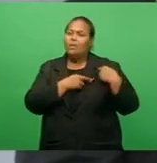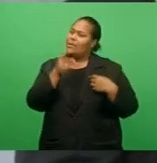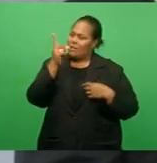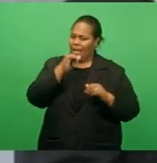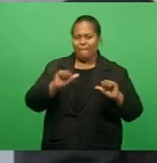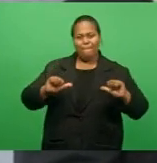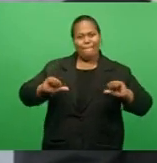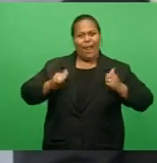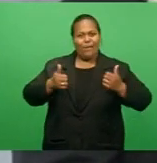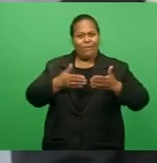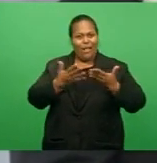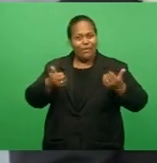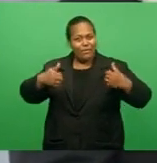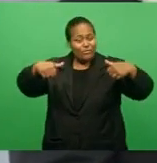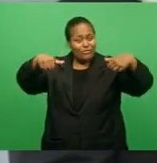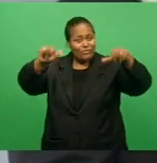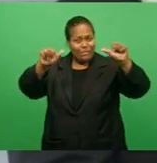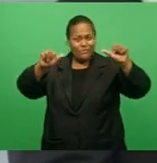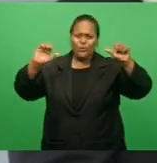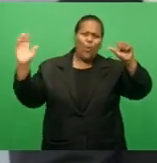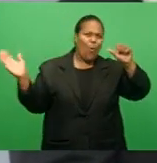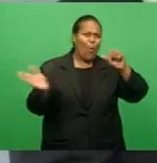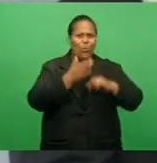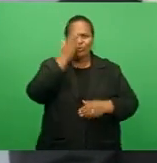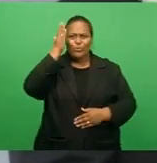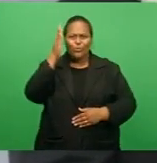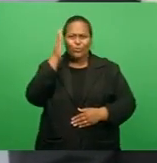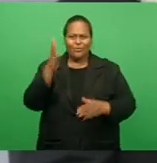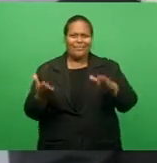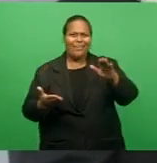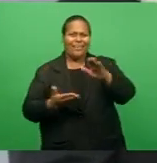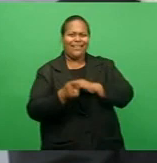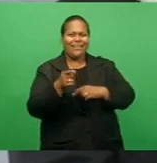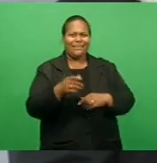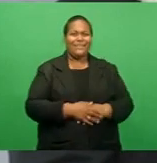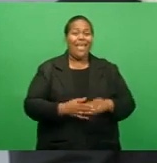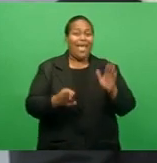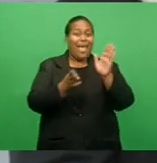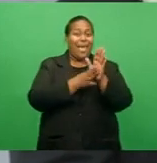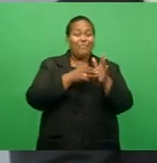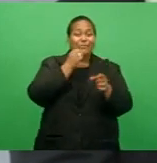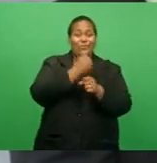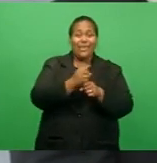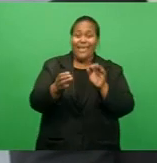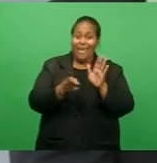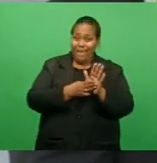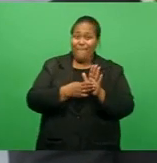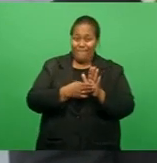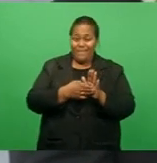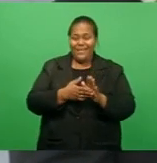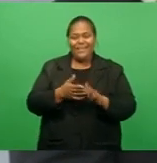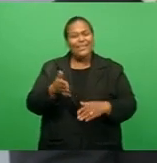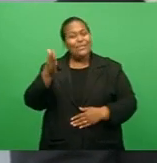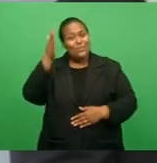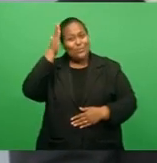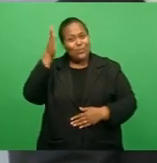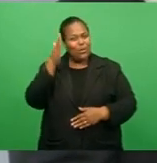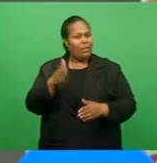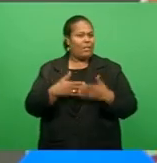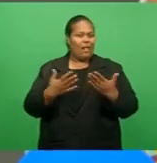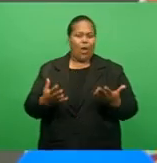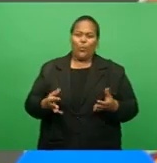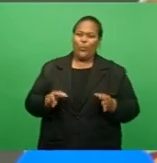it has accomplished with all its schools. And the new Mahatma Gandhi Memorial High School complex is the jewel of the